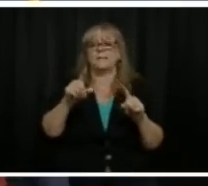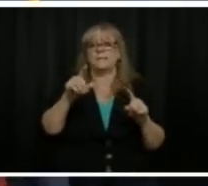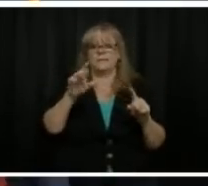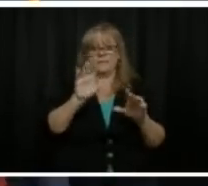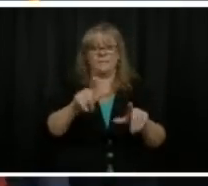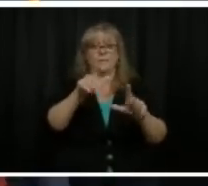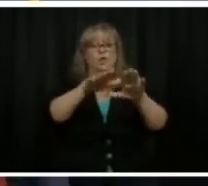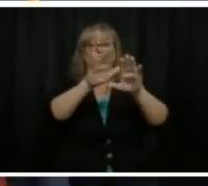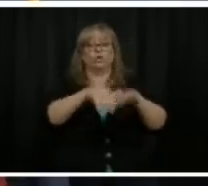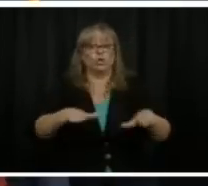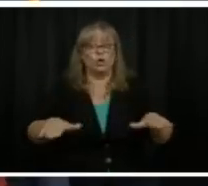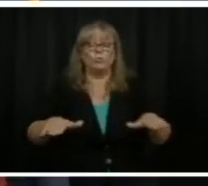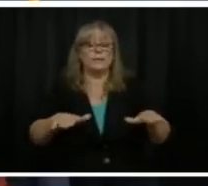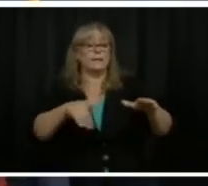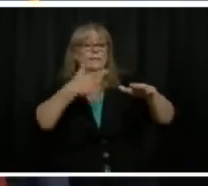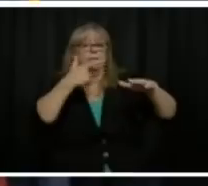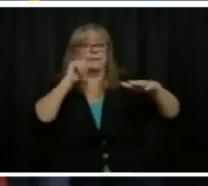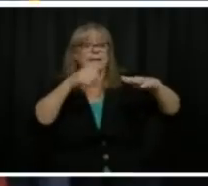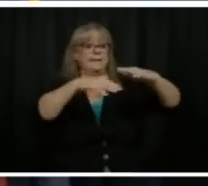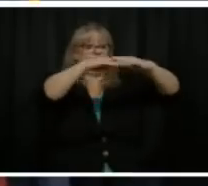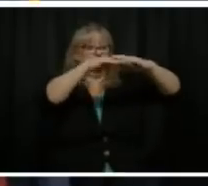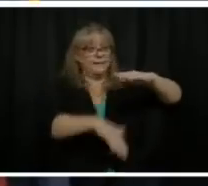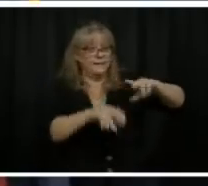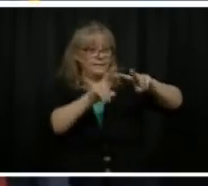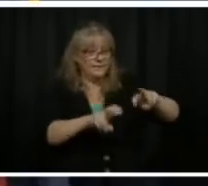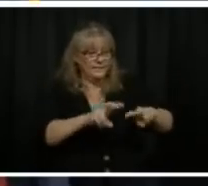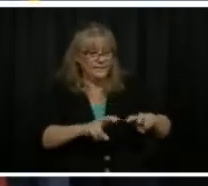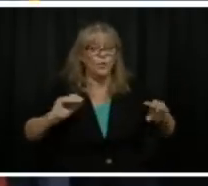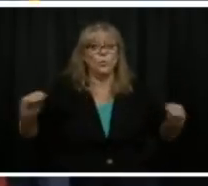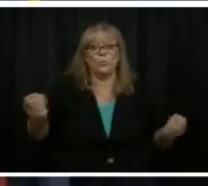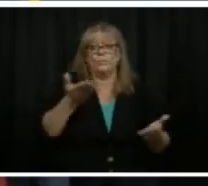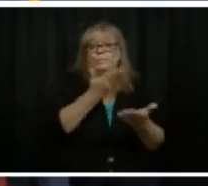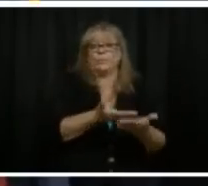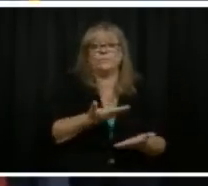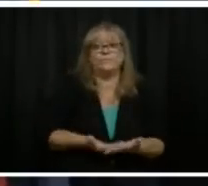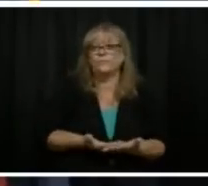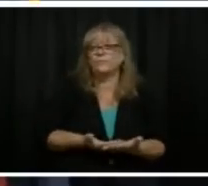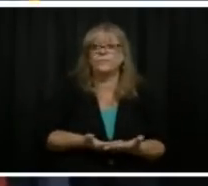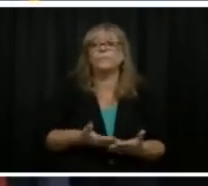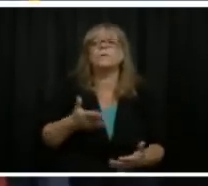and 4-year-olds wearing masks. Generally, it's beneficial. When you get down